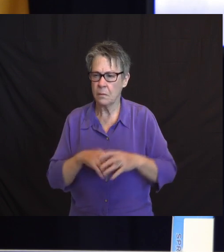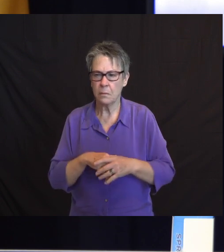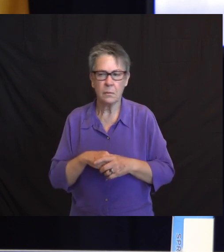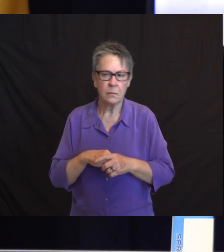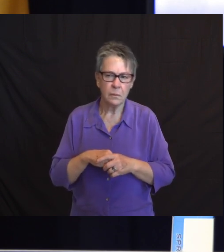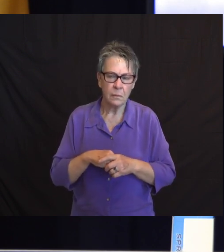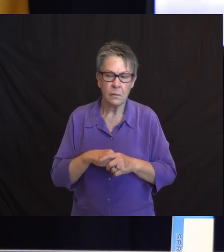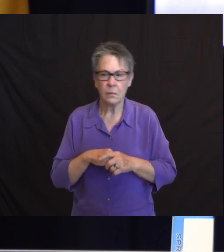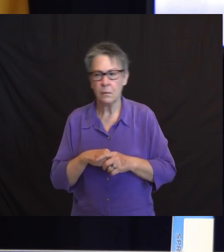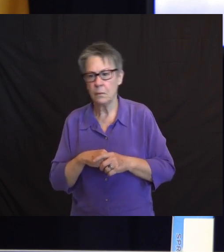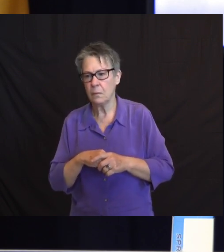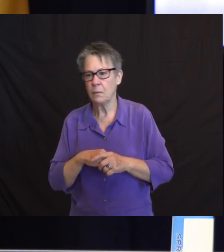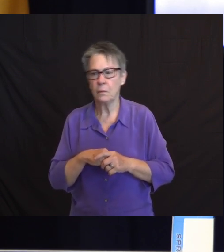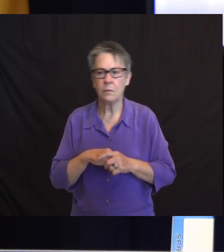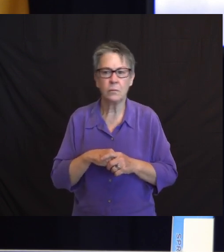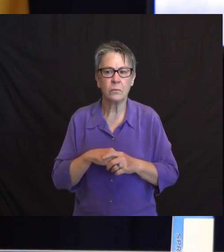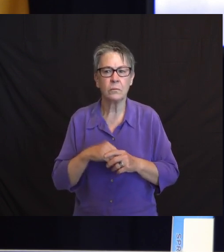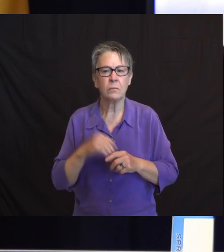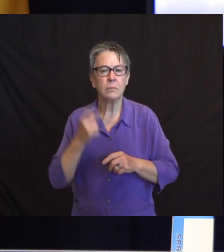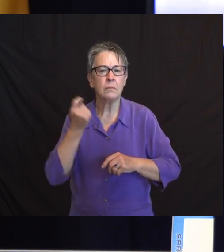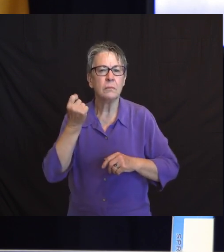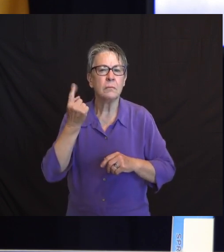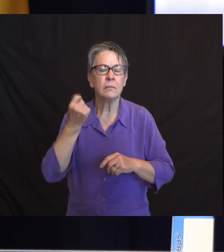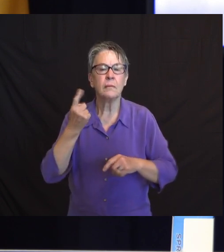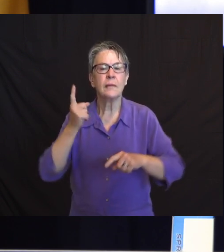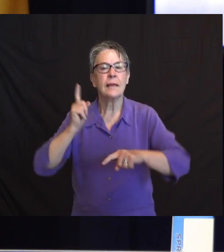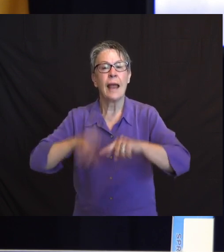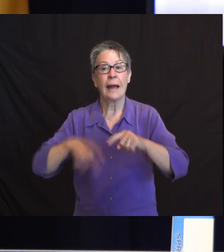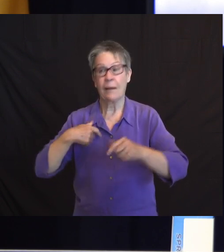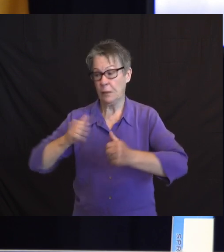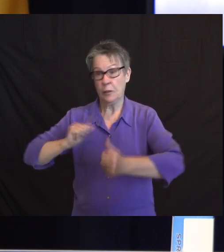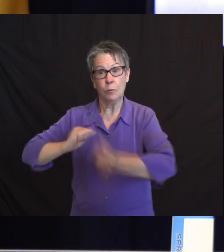providing resident or overnight camp activities.